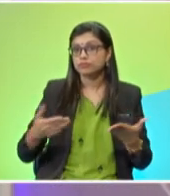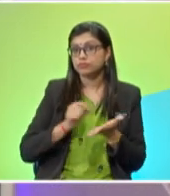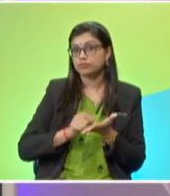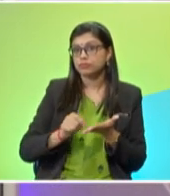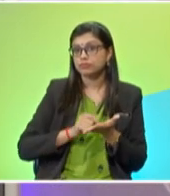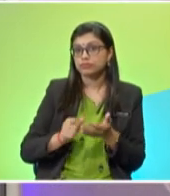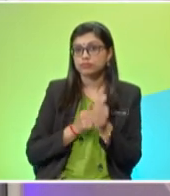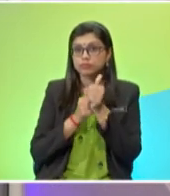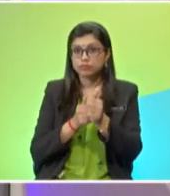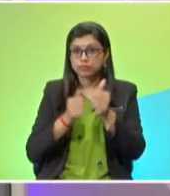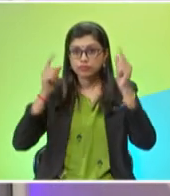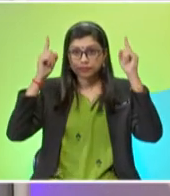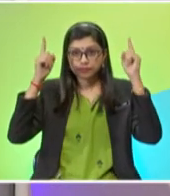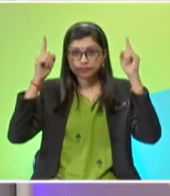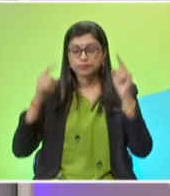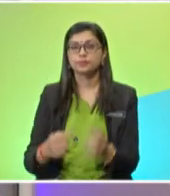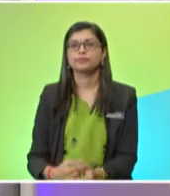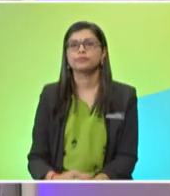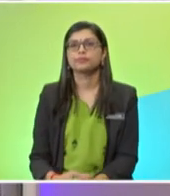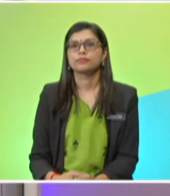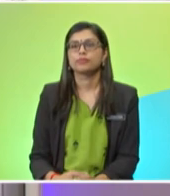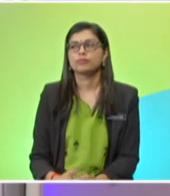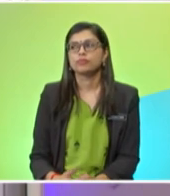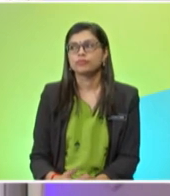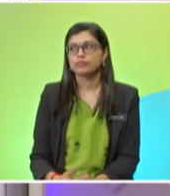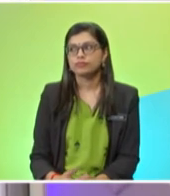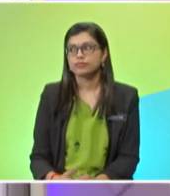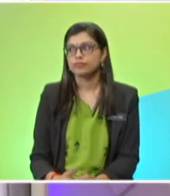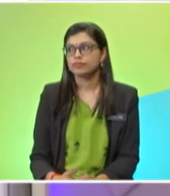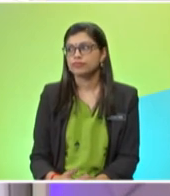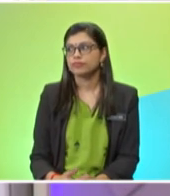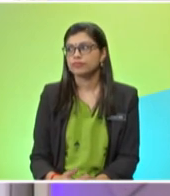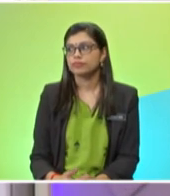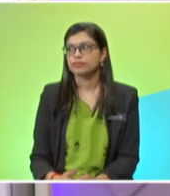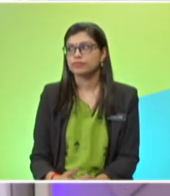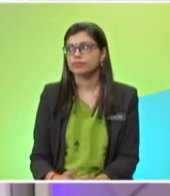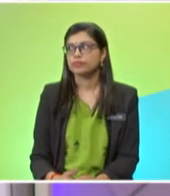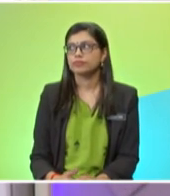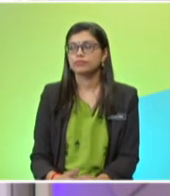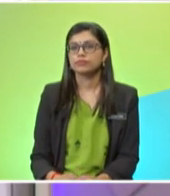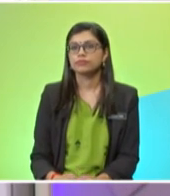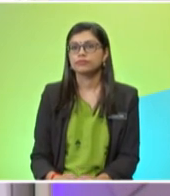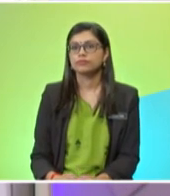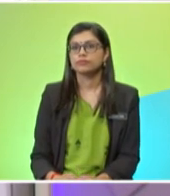paper. So we have to write like this: T